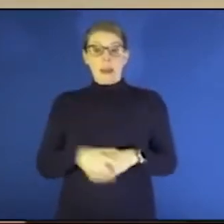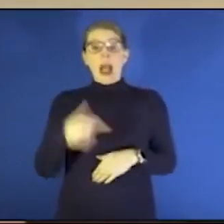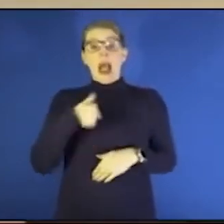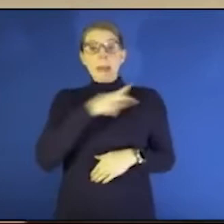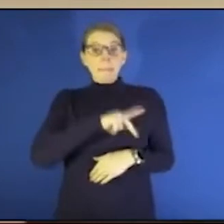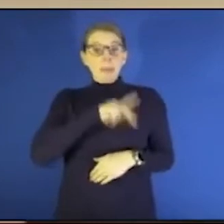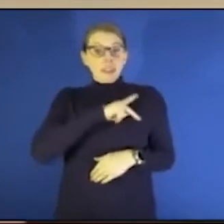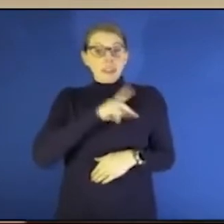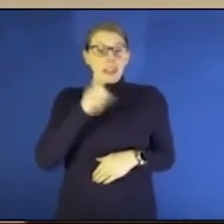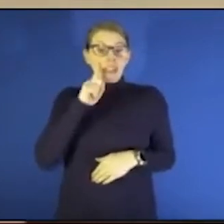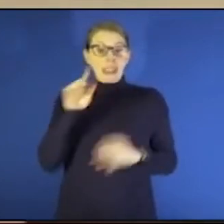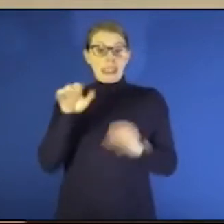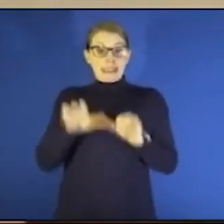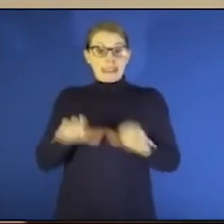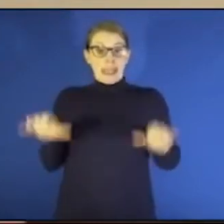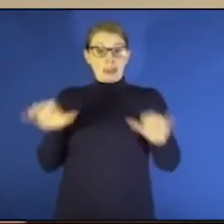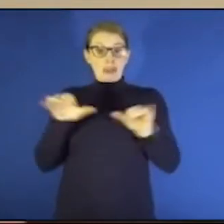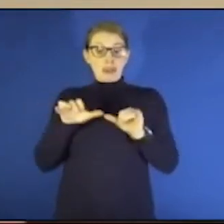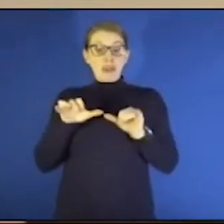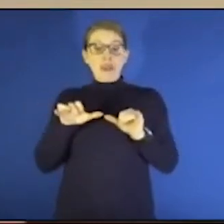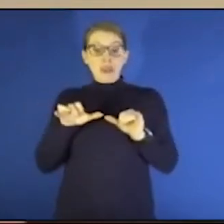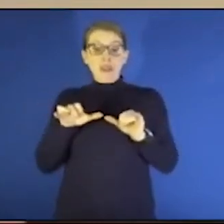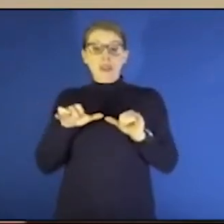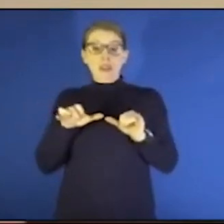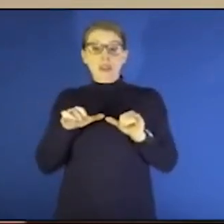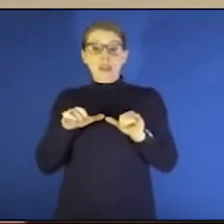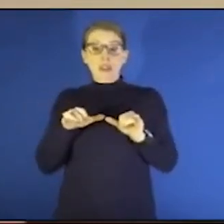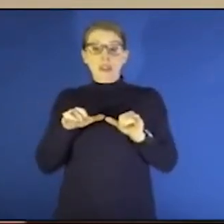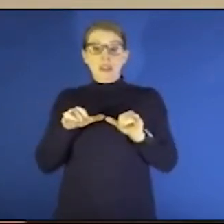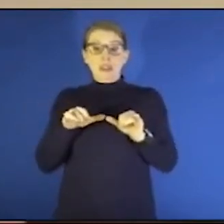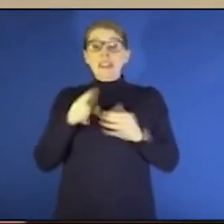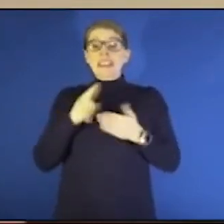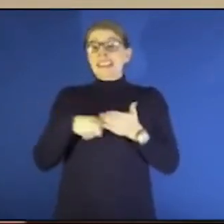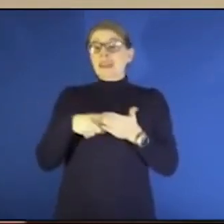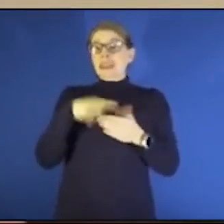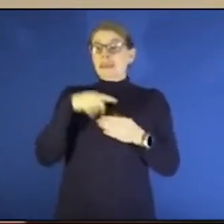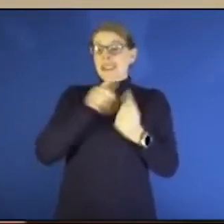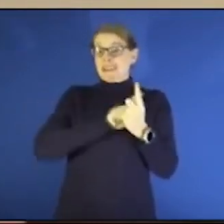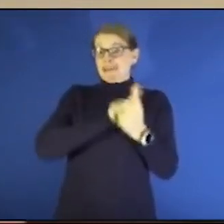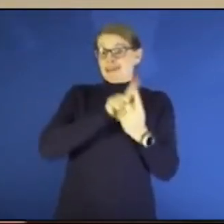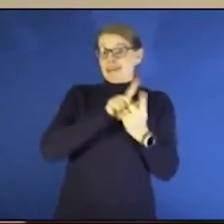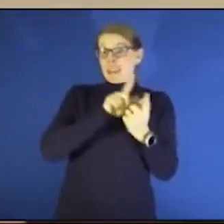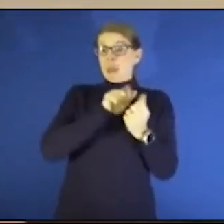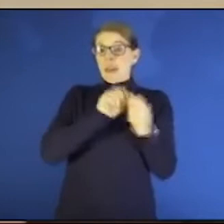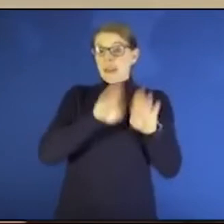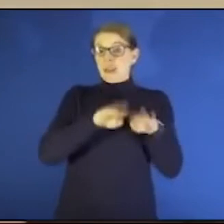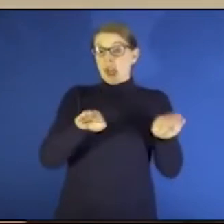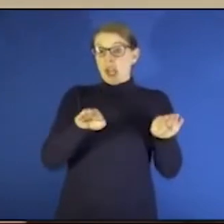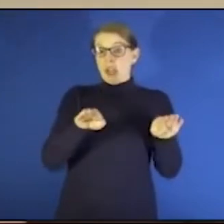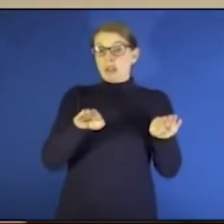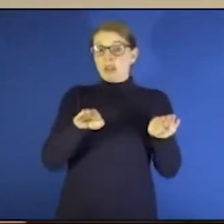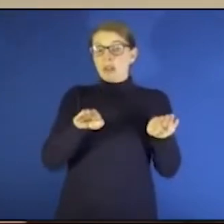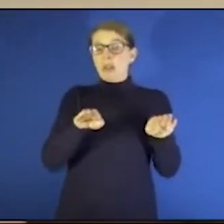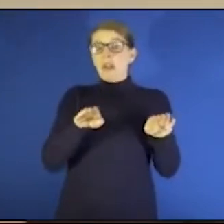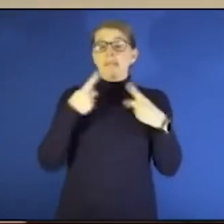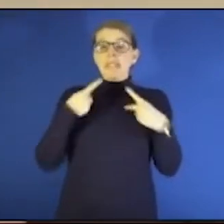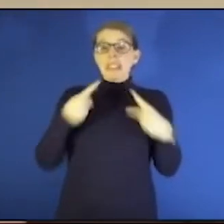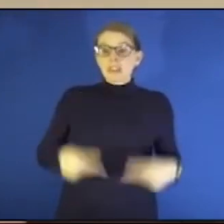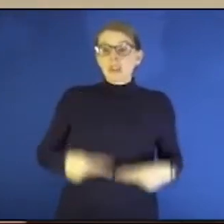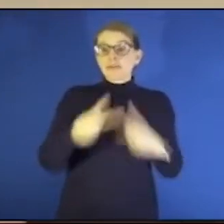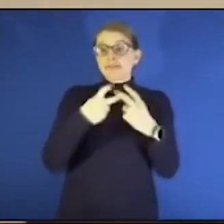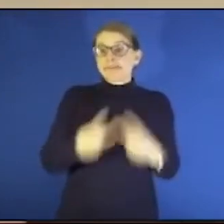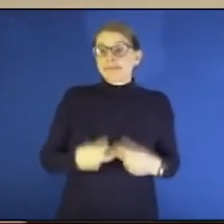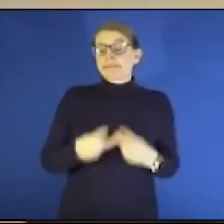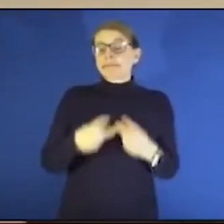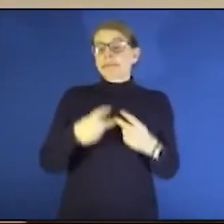think the standard where there is some type of inpatient in-person encounter with a child to do the physical exam, to check some